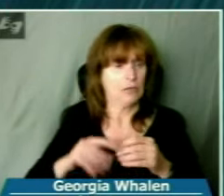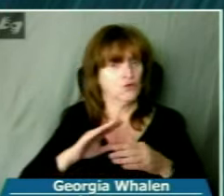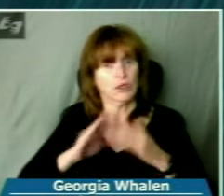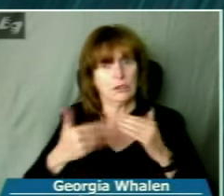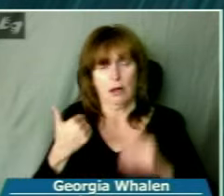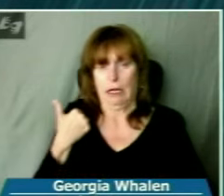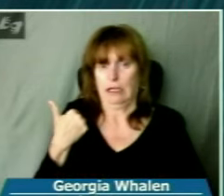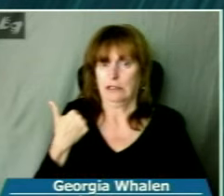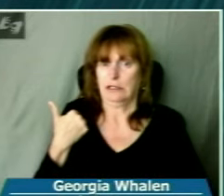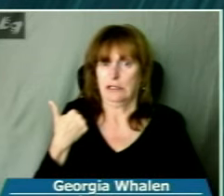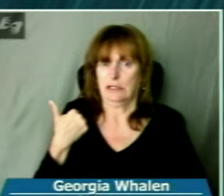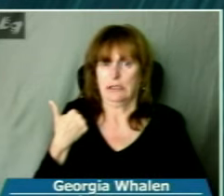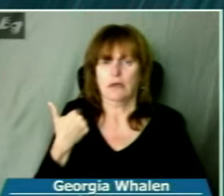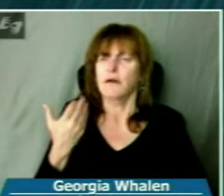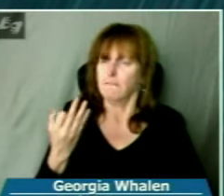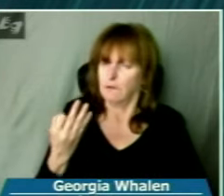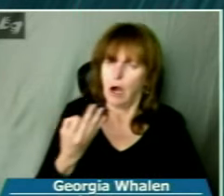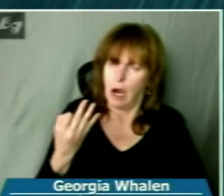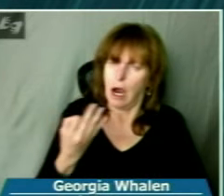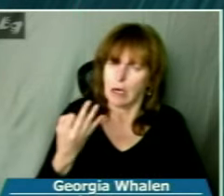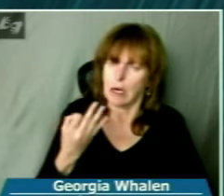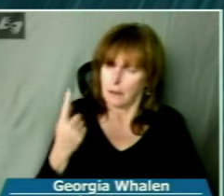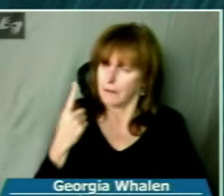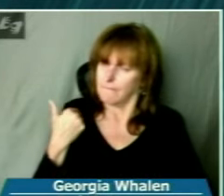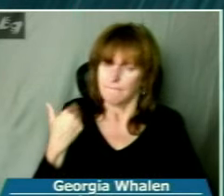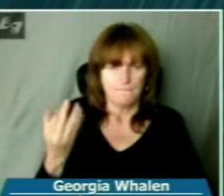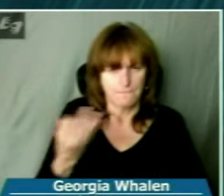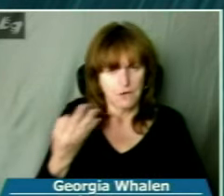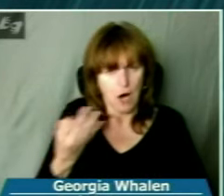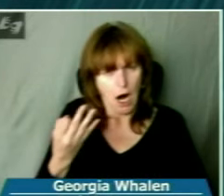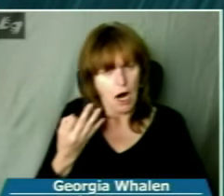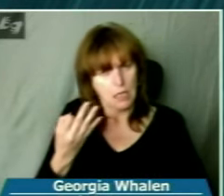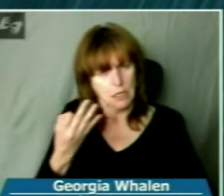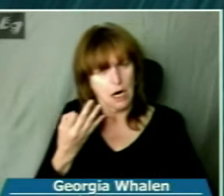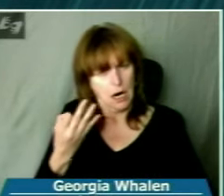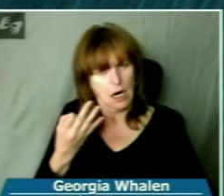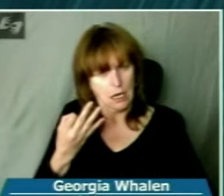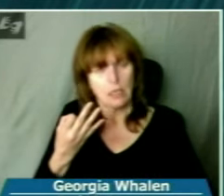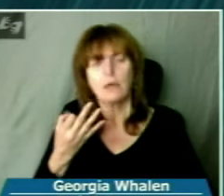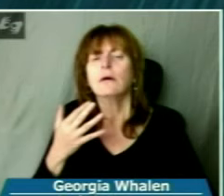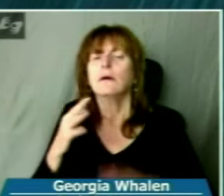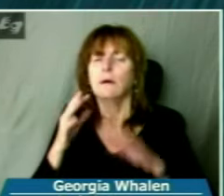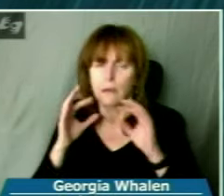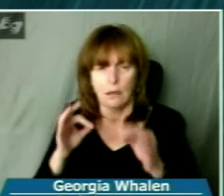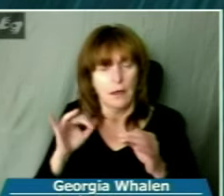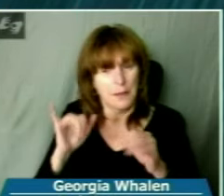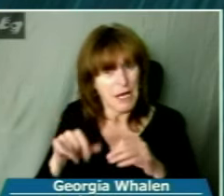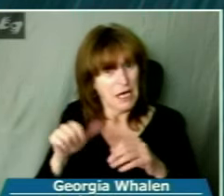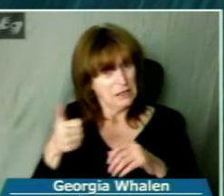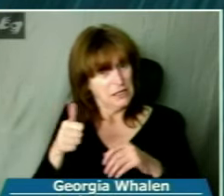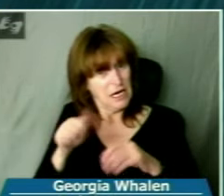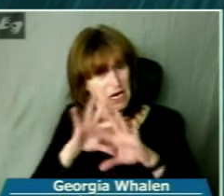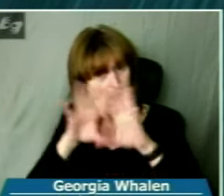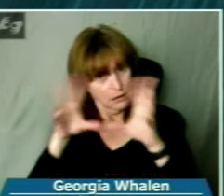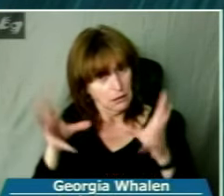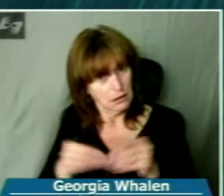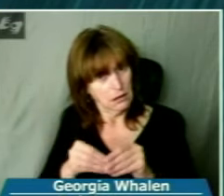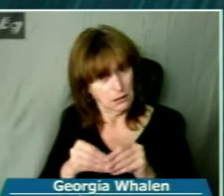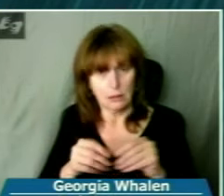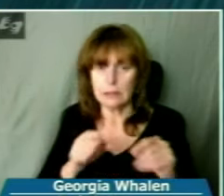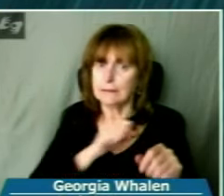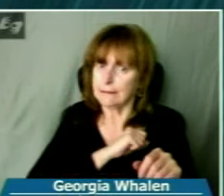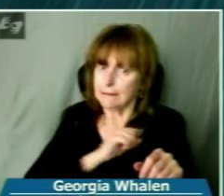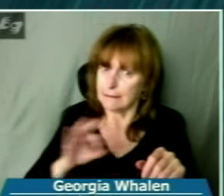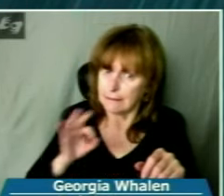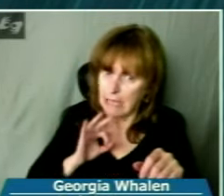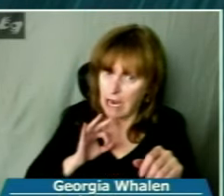on the following day on the Friday. So overall with that, there were 10 confirmed staff cases at McCaskill Lodge that had been